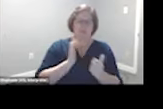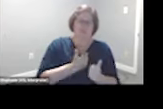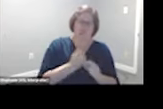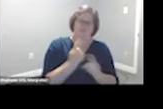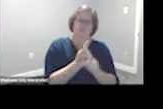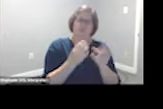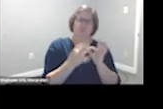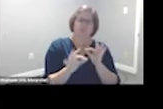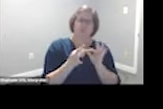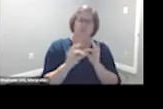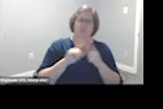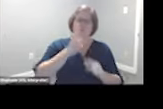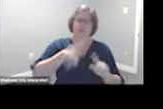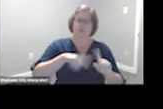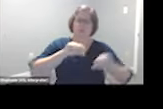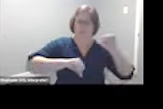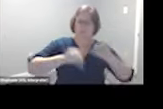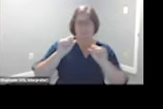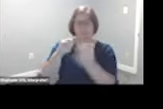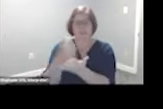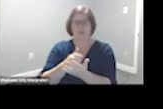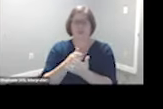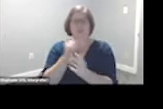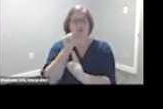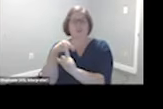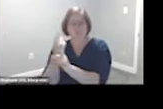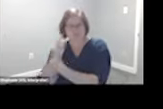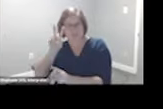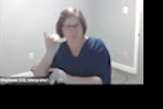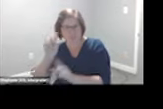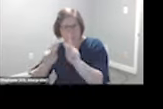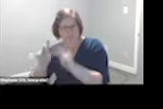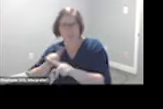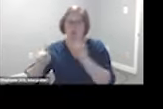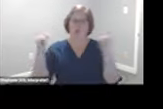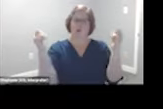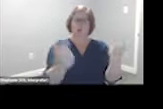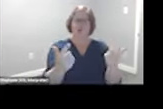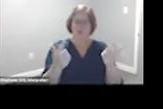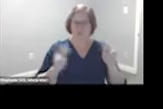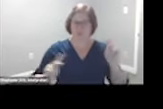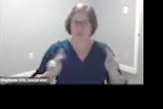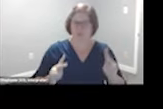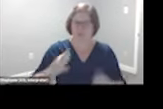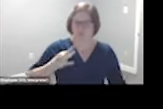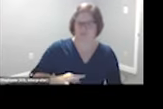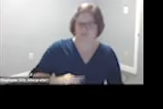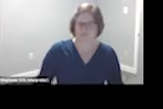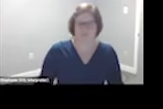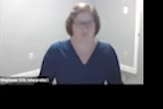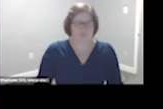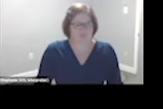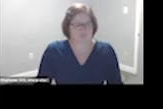can really, really help not only vision impaired people, but everybody. While we were running those workshops, we also